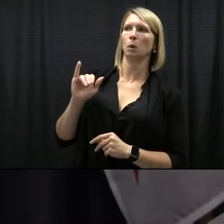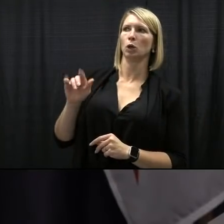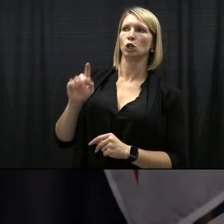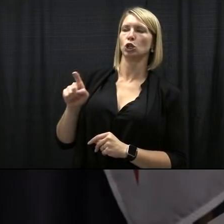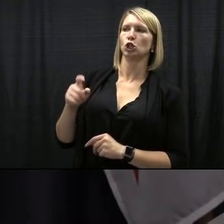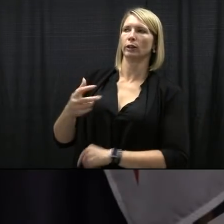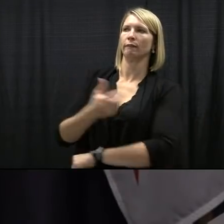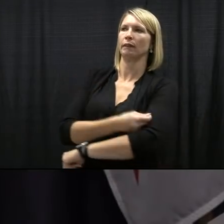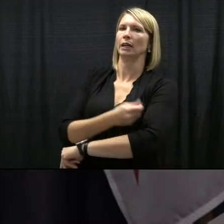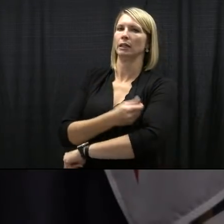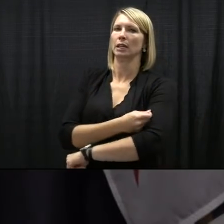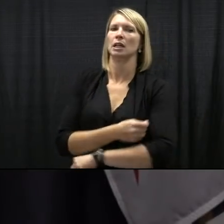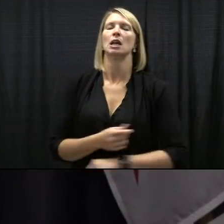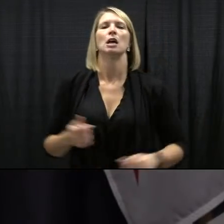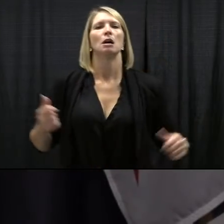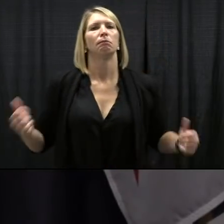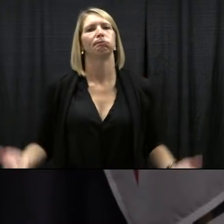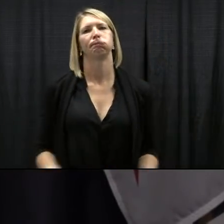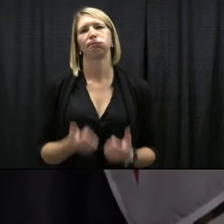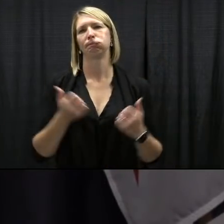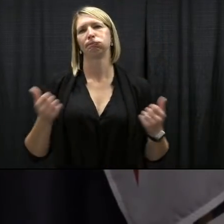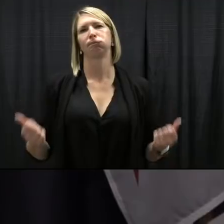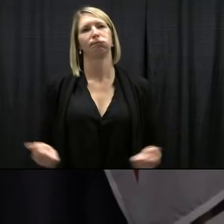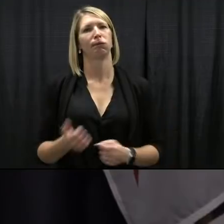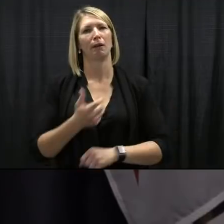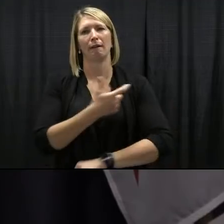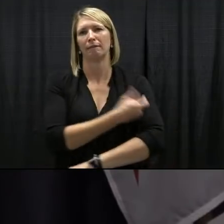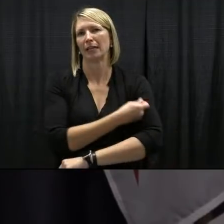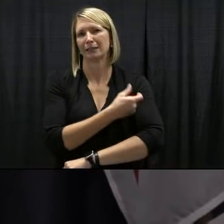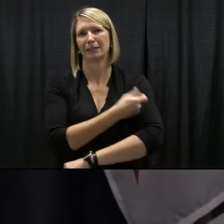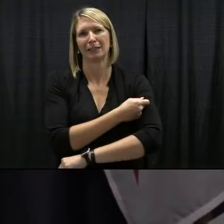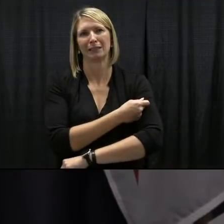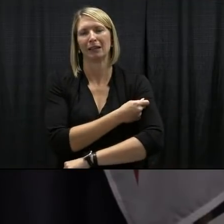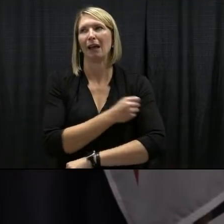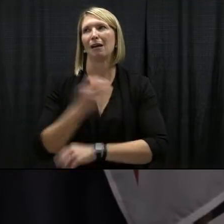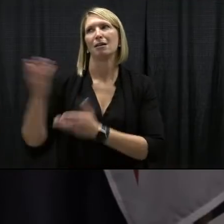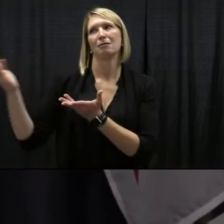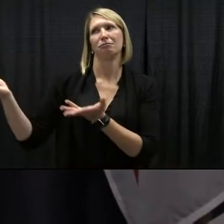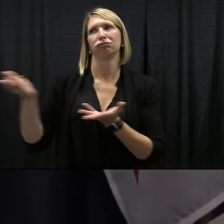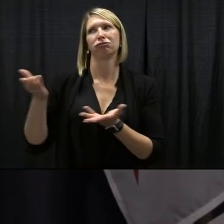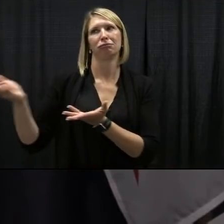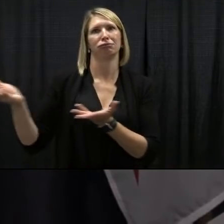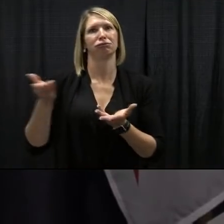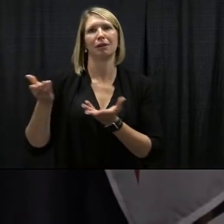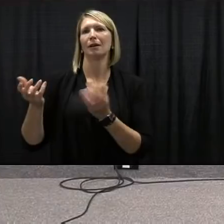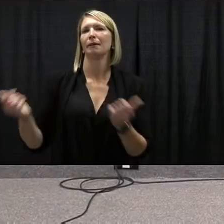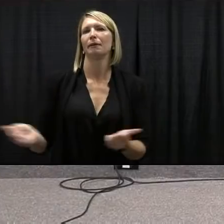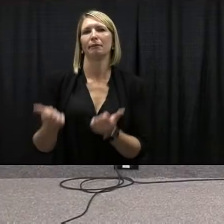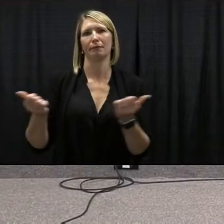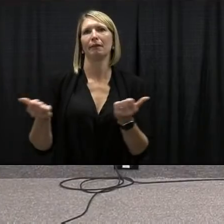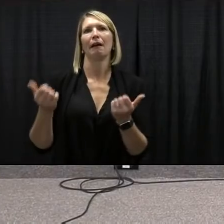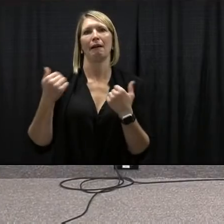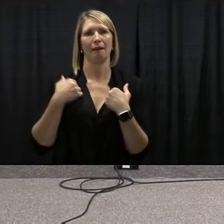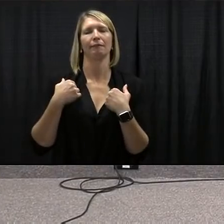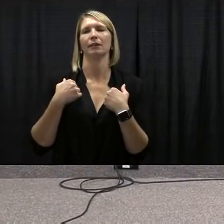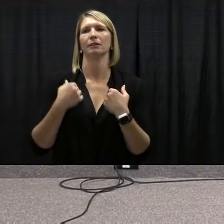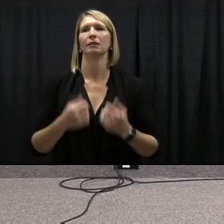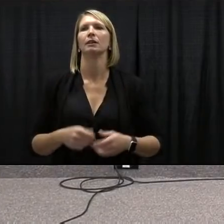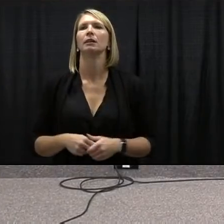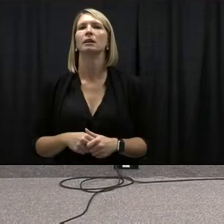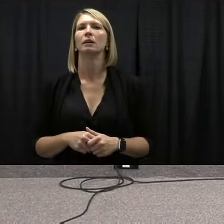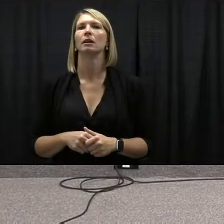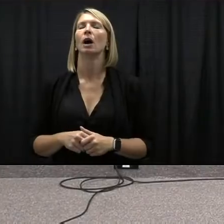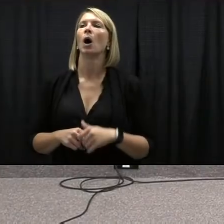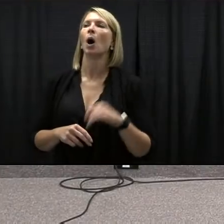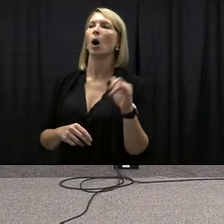not an issue. We have no challenges with vaccine supply. Sarah, just to pick up on that, we have